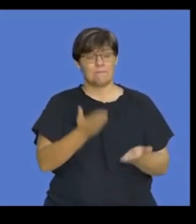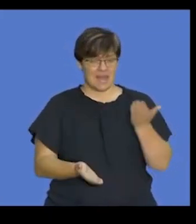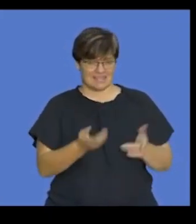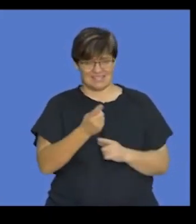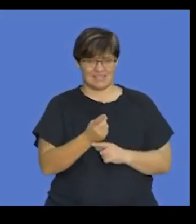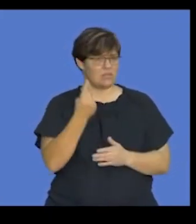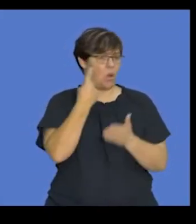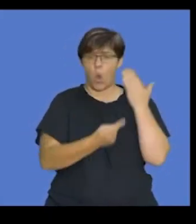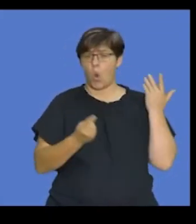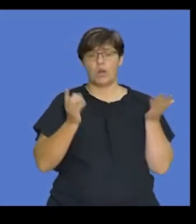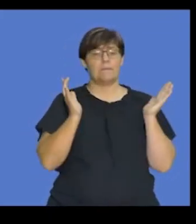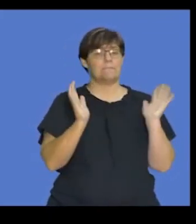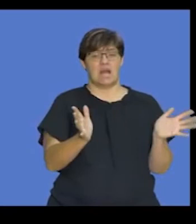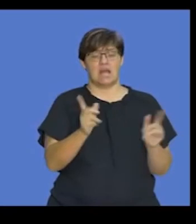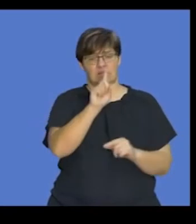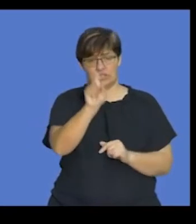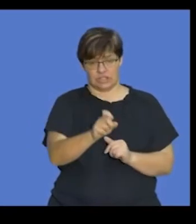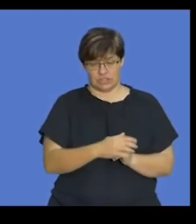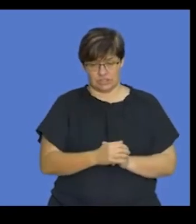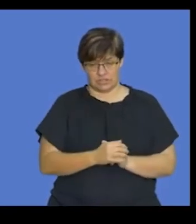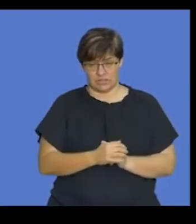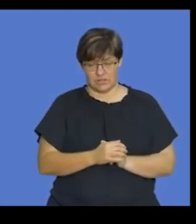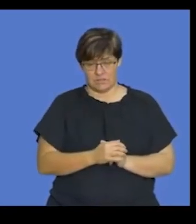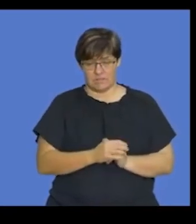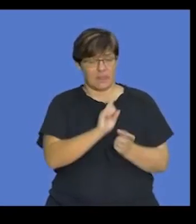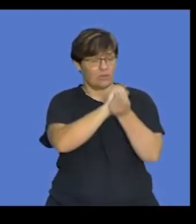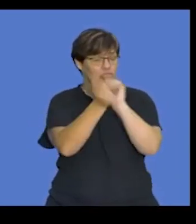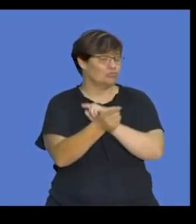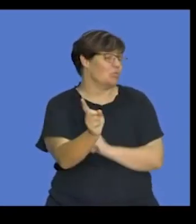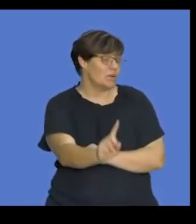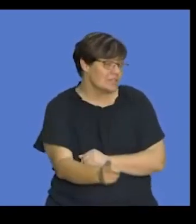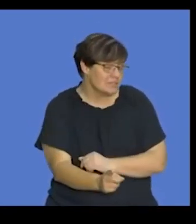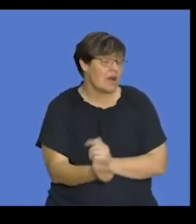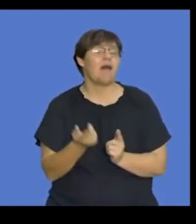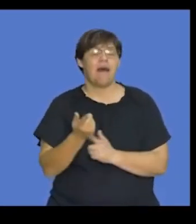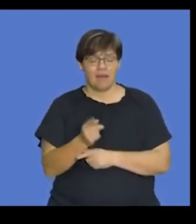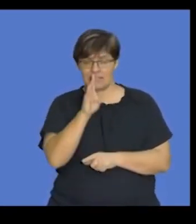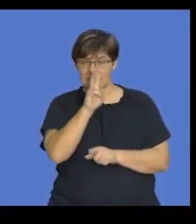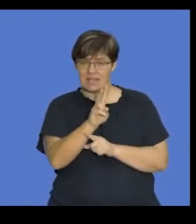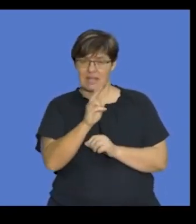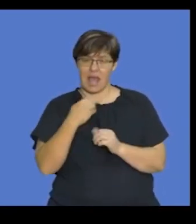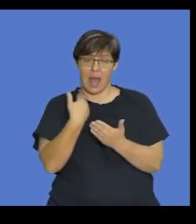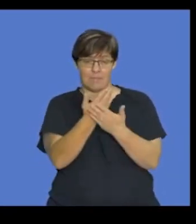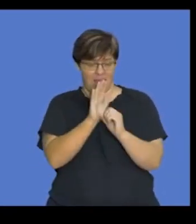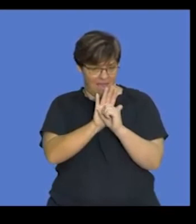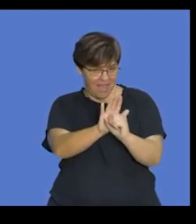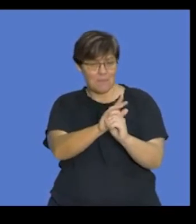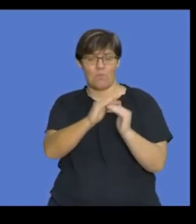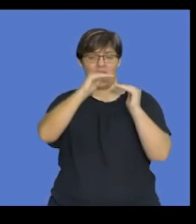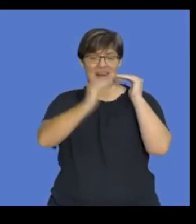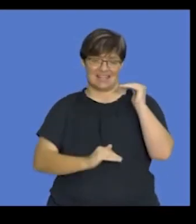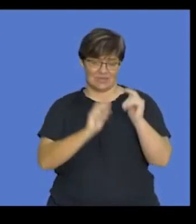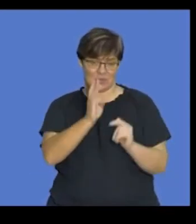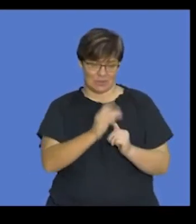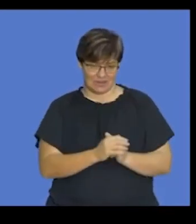has changed in this question. What they're wanting you to see is that the applied force is actually going to be smaller. So we're still